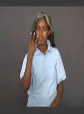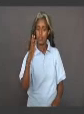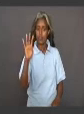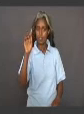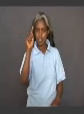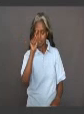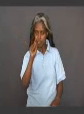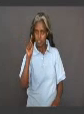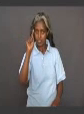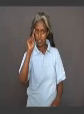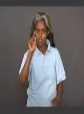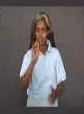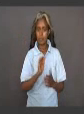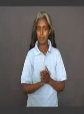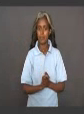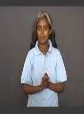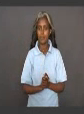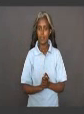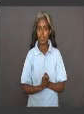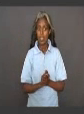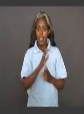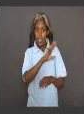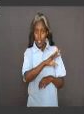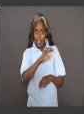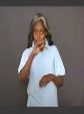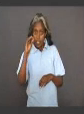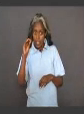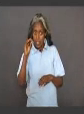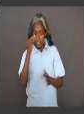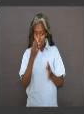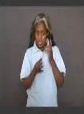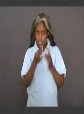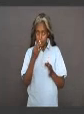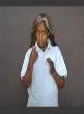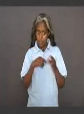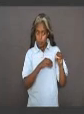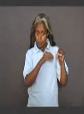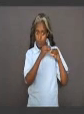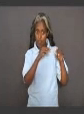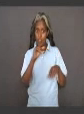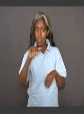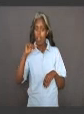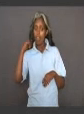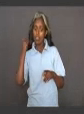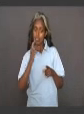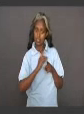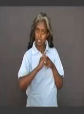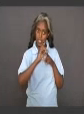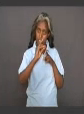415 degrees. And if we move in the other